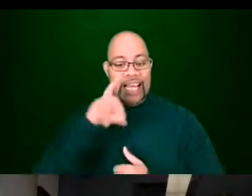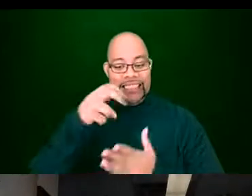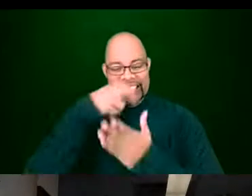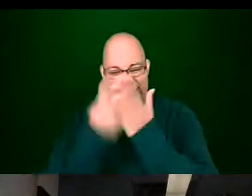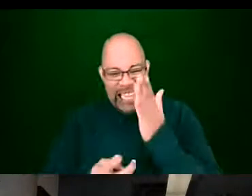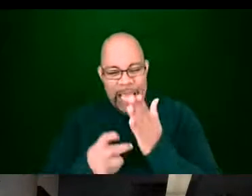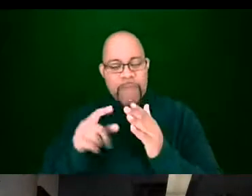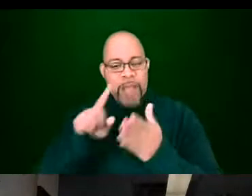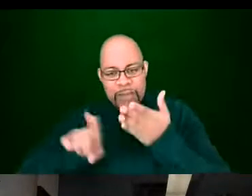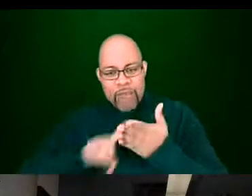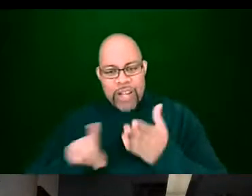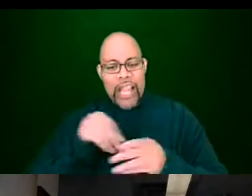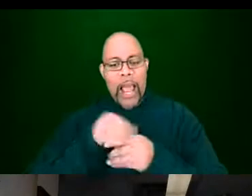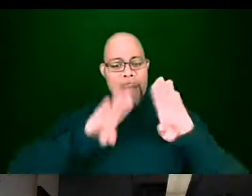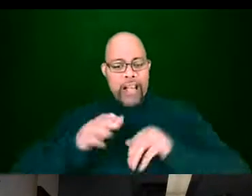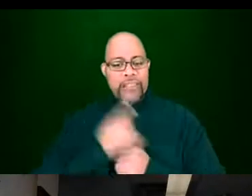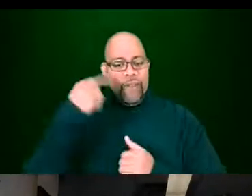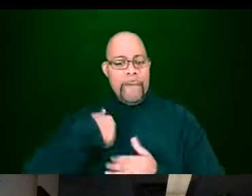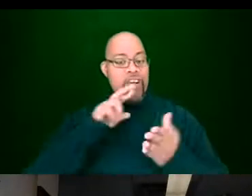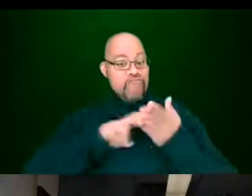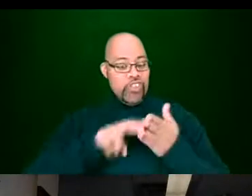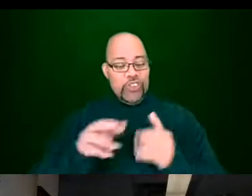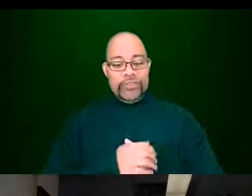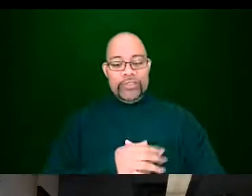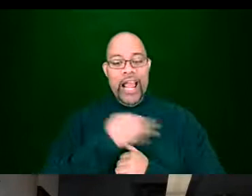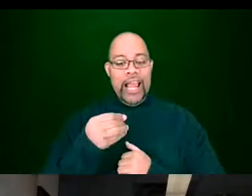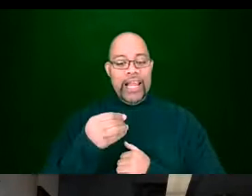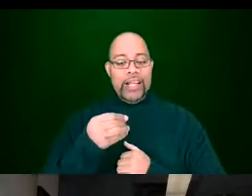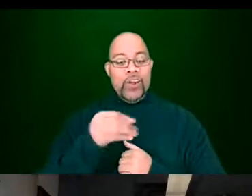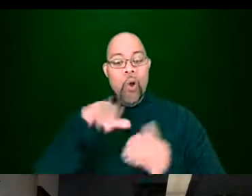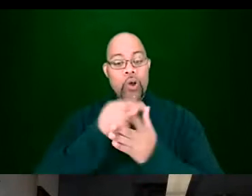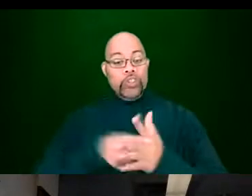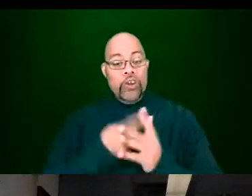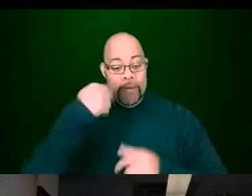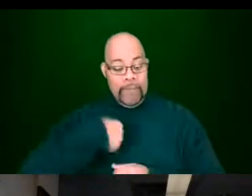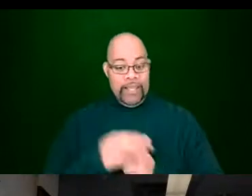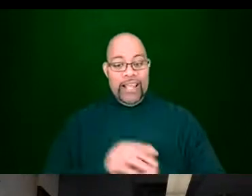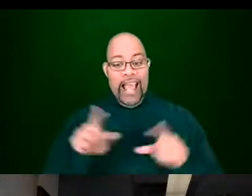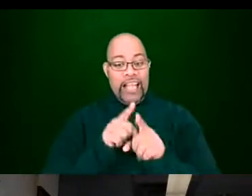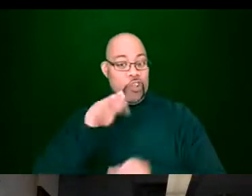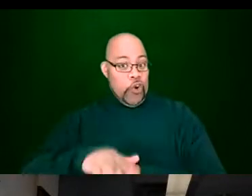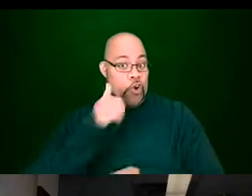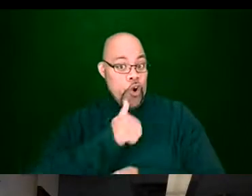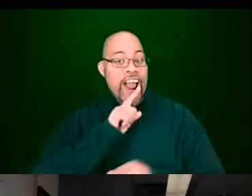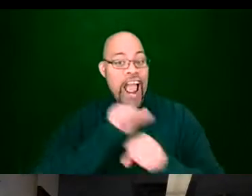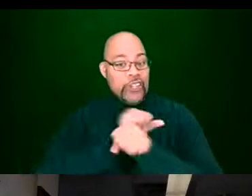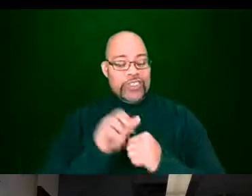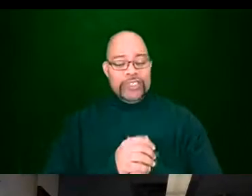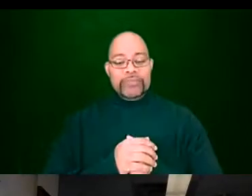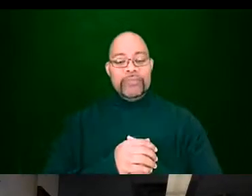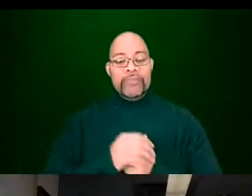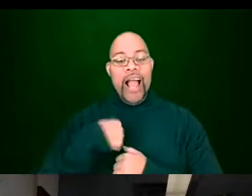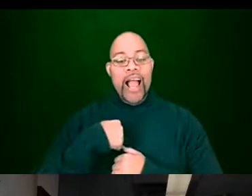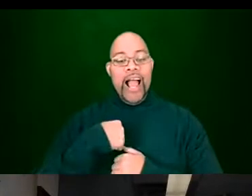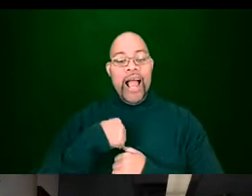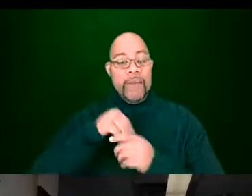sea exploration and biology for my research. And it all started for me as a little girl, actually. I am